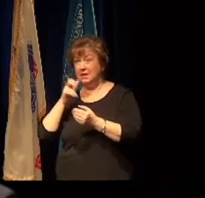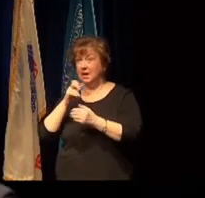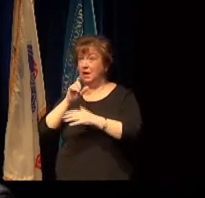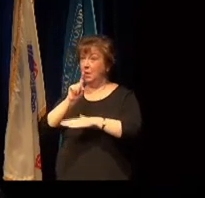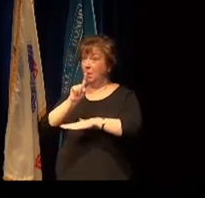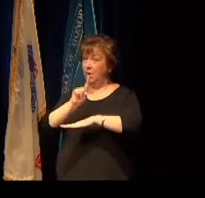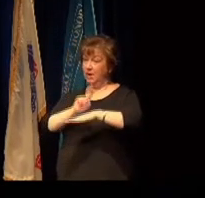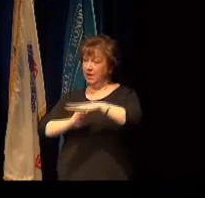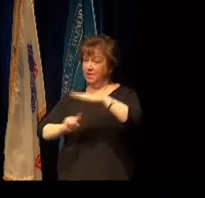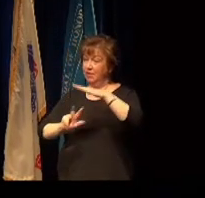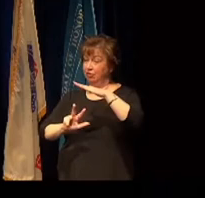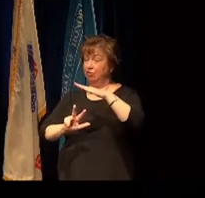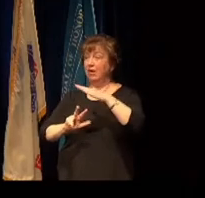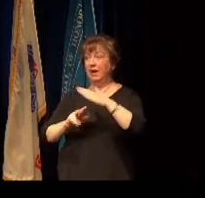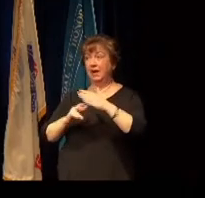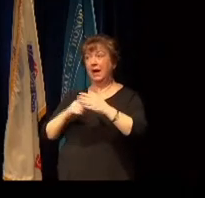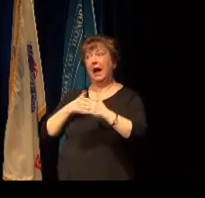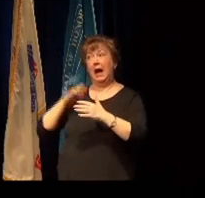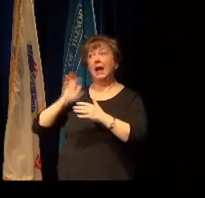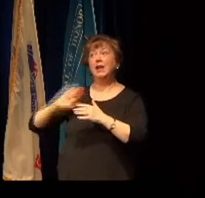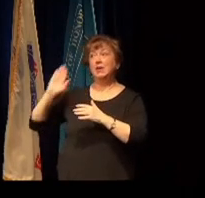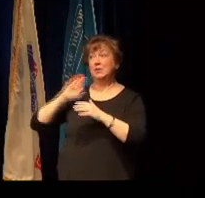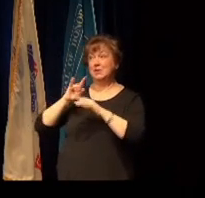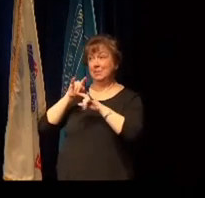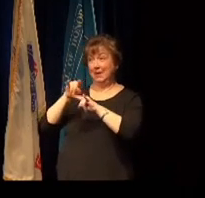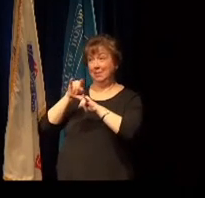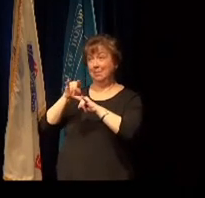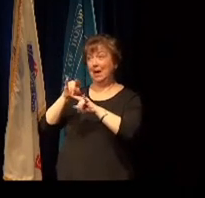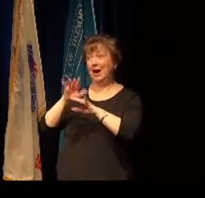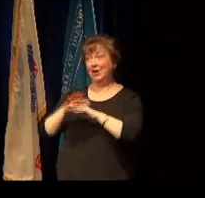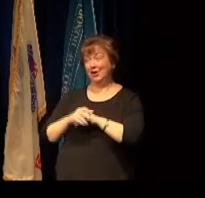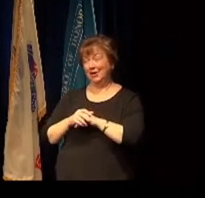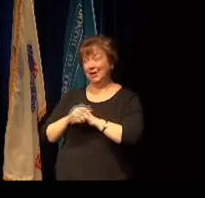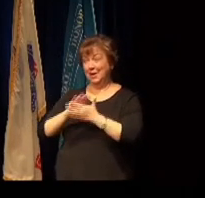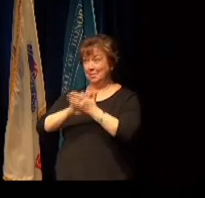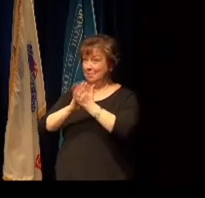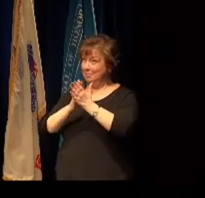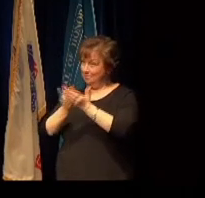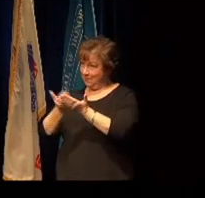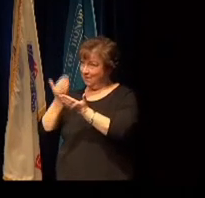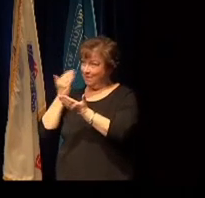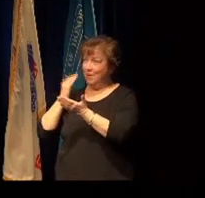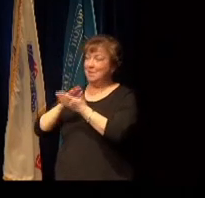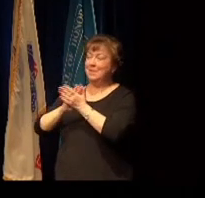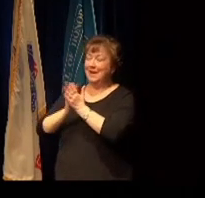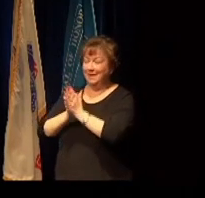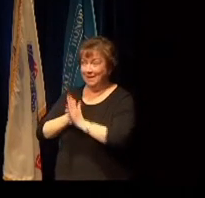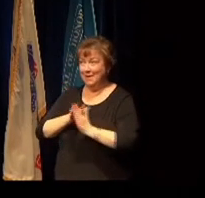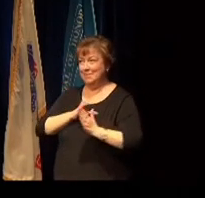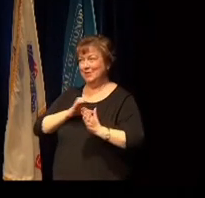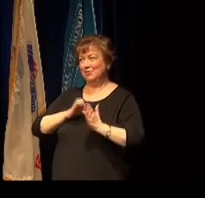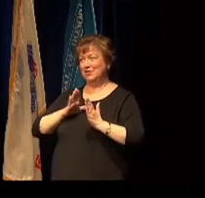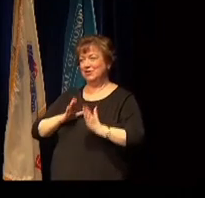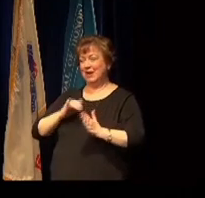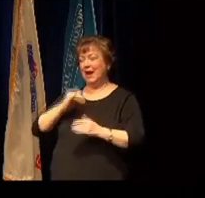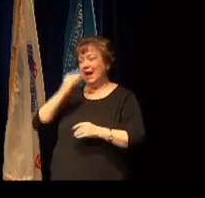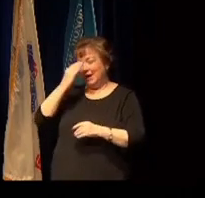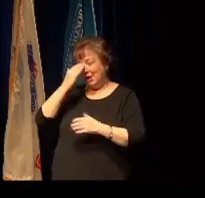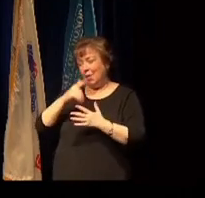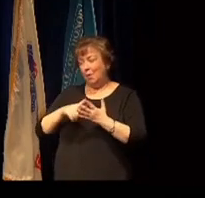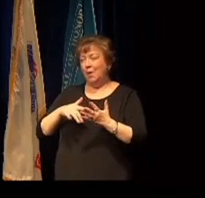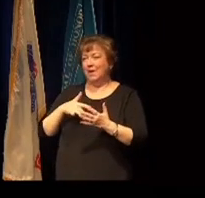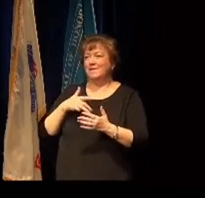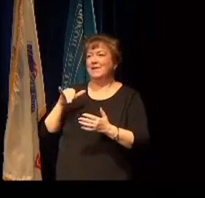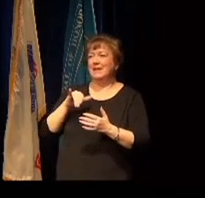well. I was a mocker before I came to Christ. I know what it's like to be on the